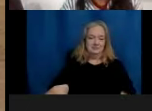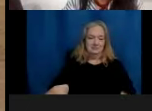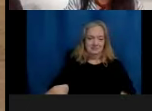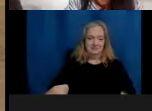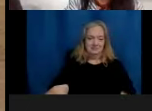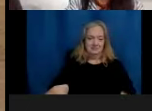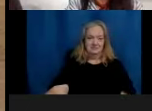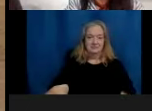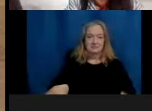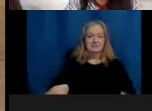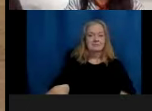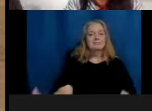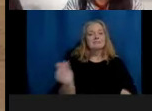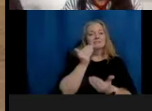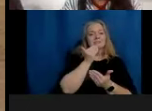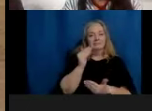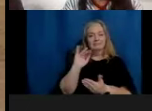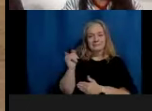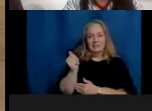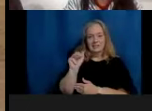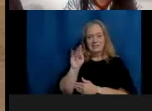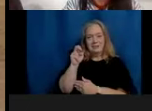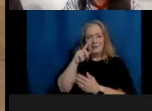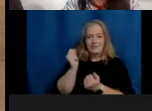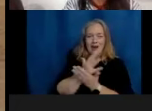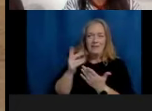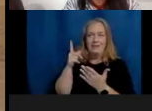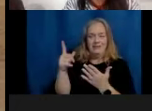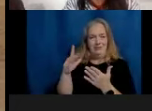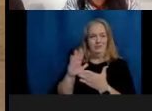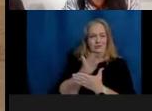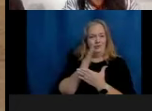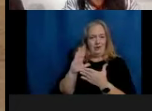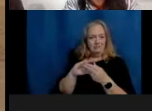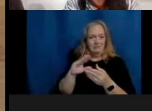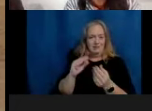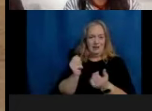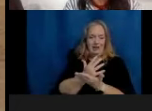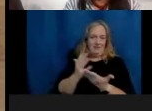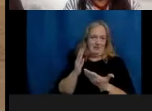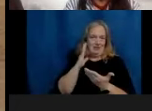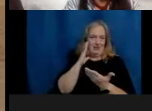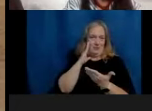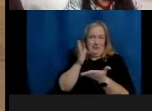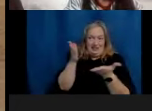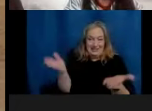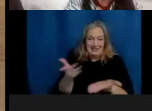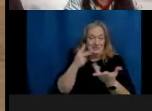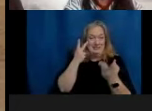with us everything that you discovered while being here and all the awesome things that you've been